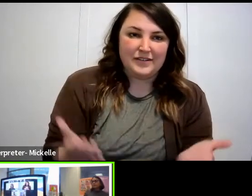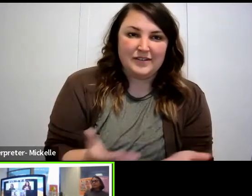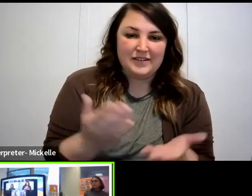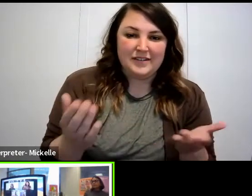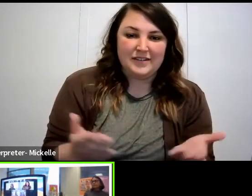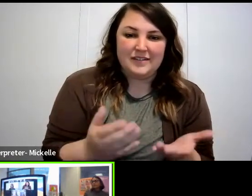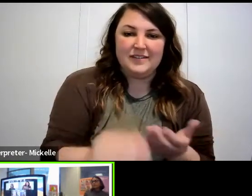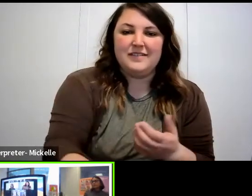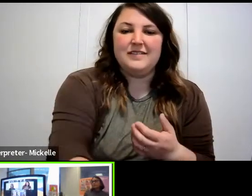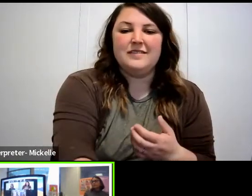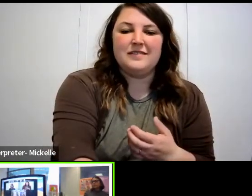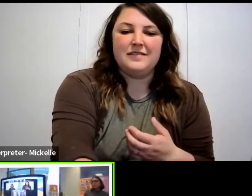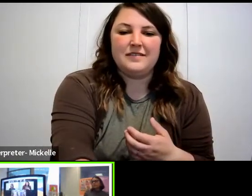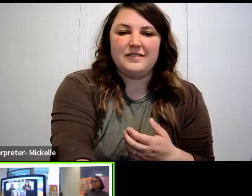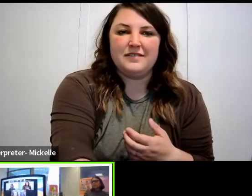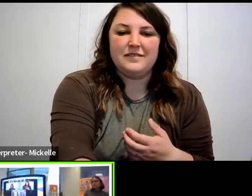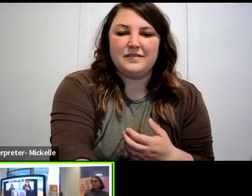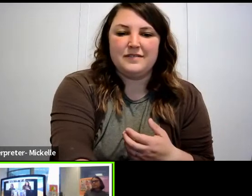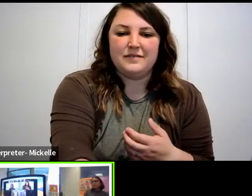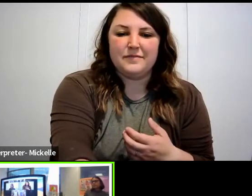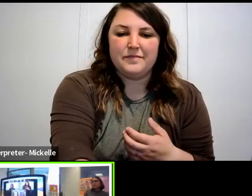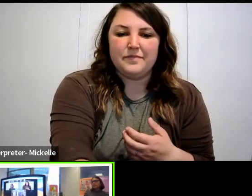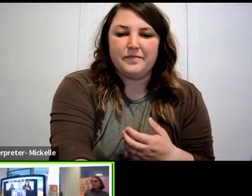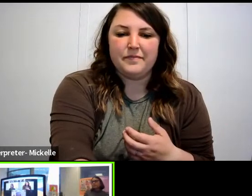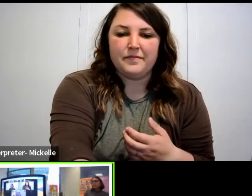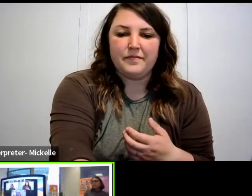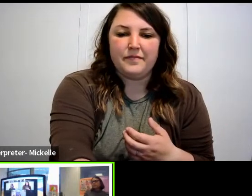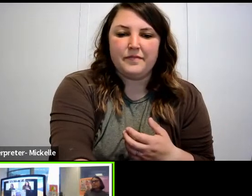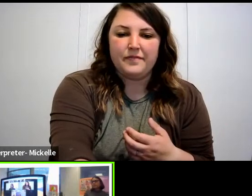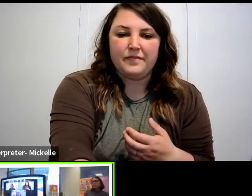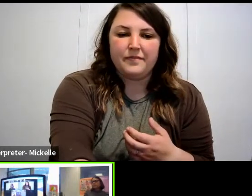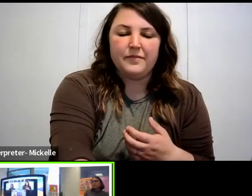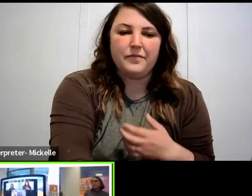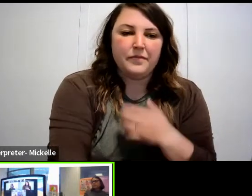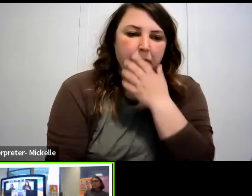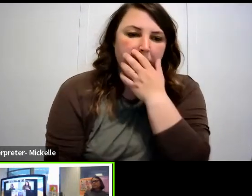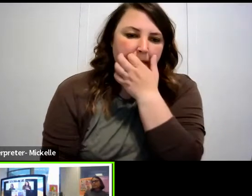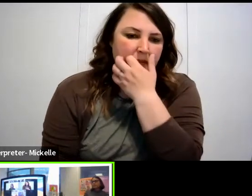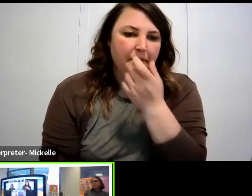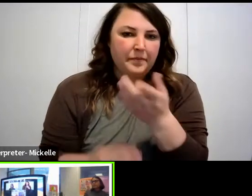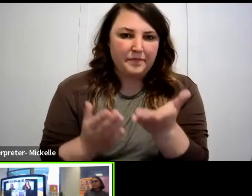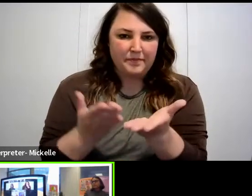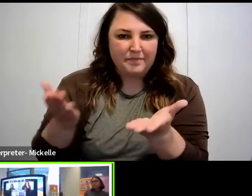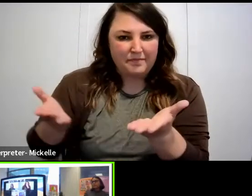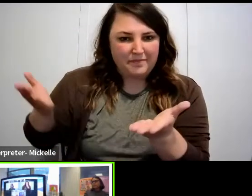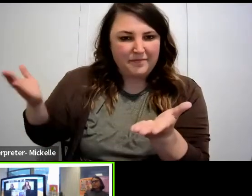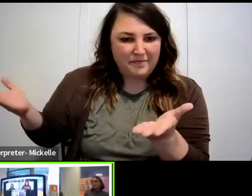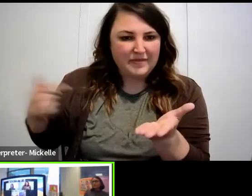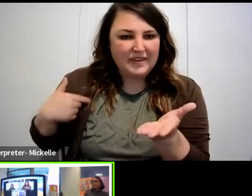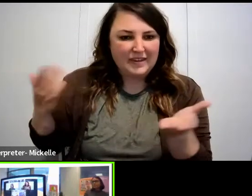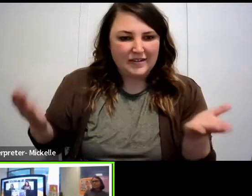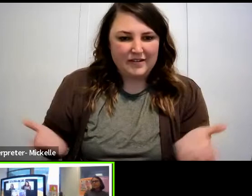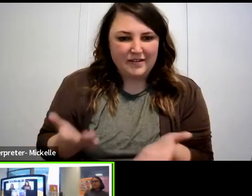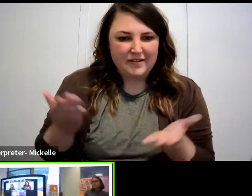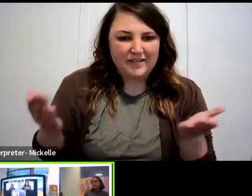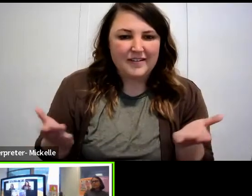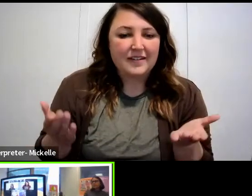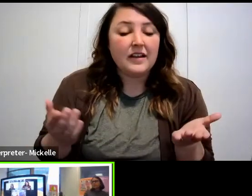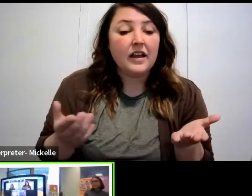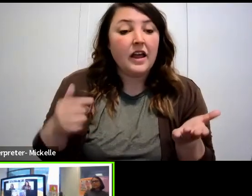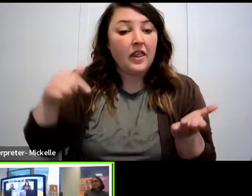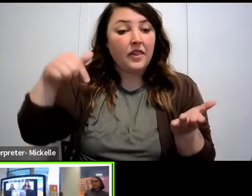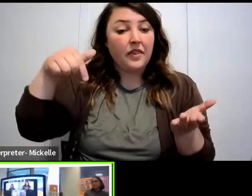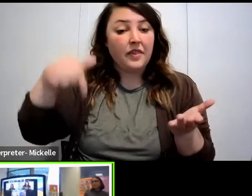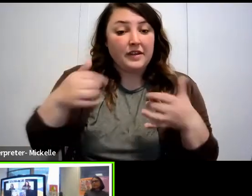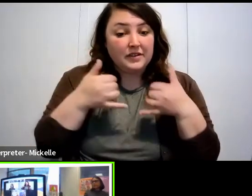Honorable Senator Mary Lou McPhedran, and Dr. Rima Sala. The Global Media and Women, Peace and Security Award is